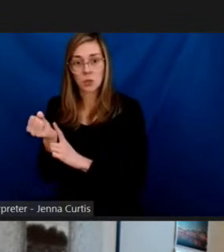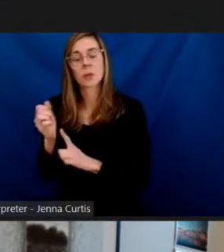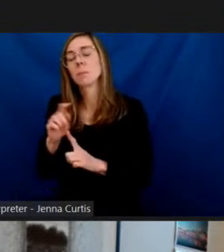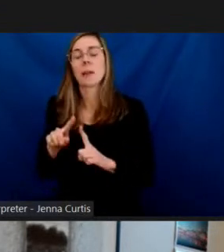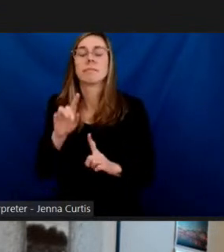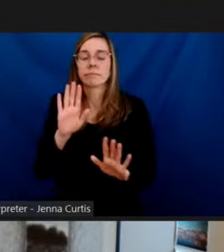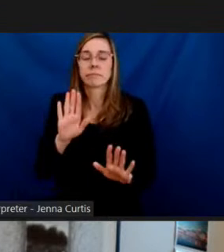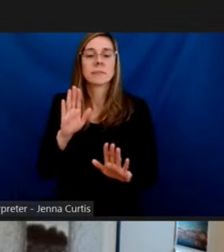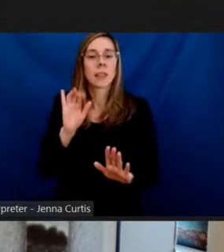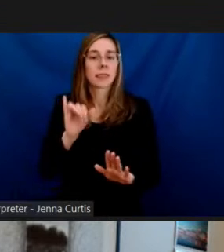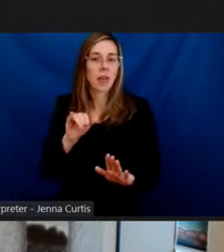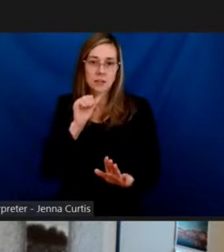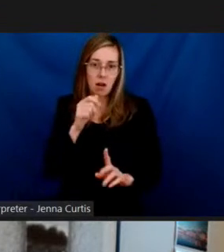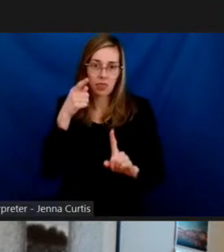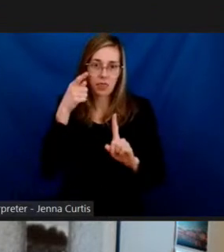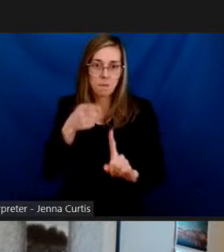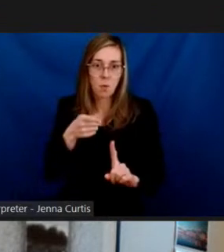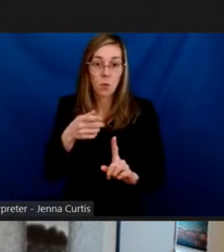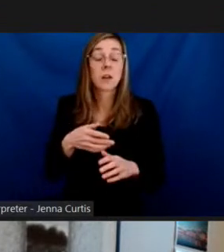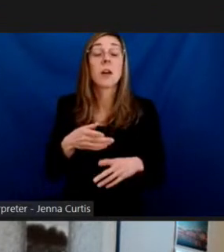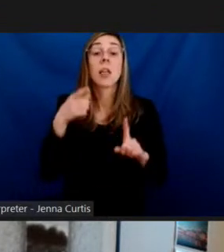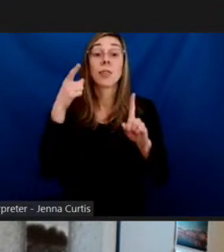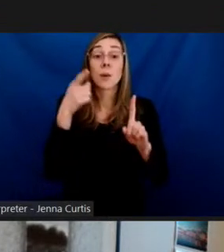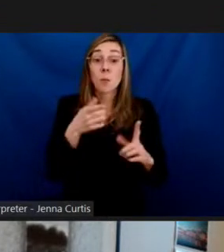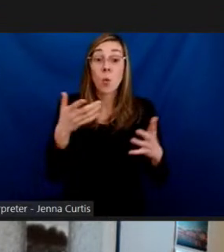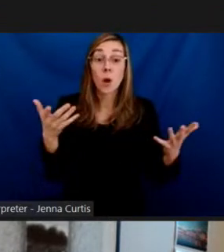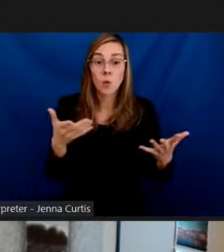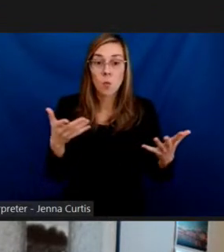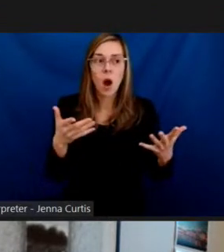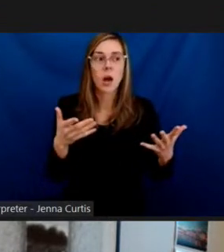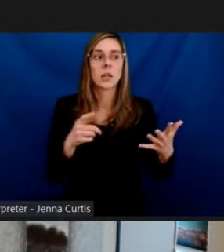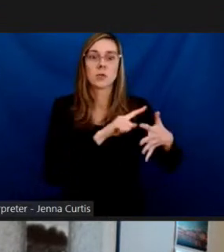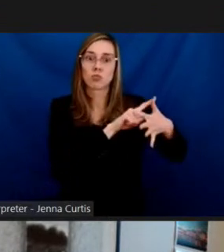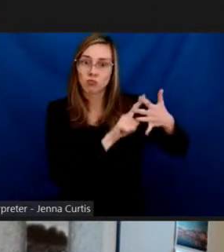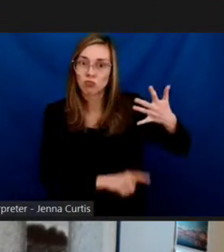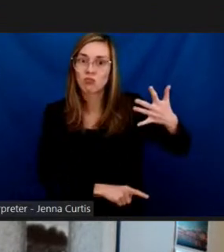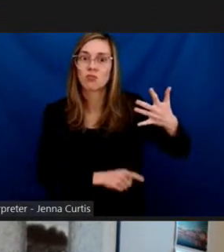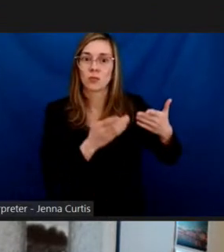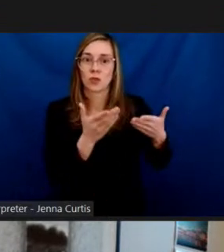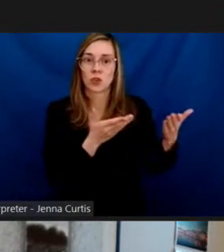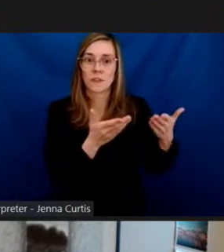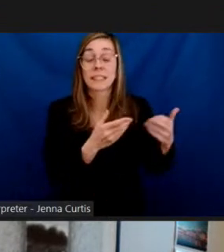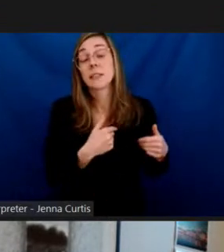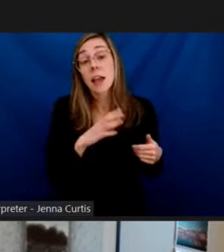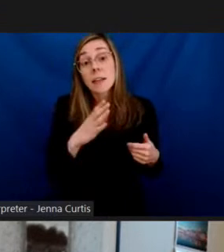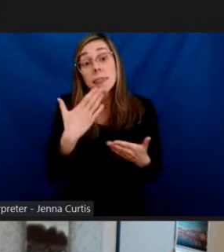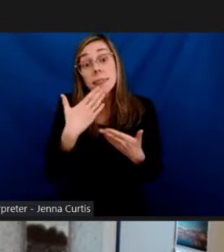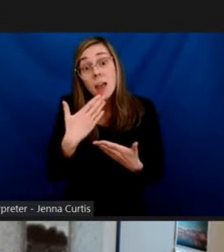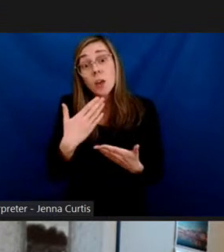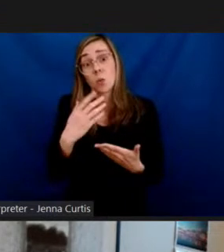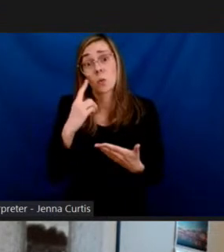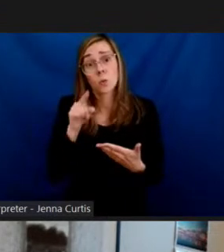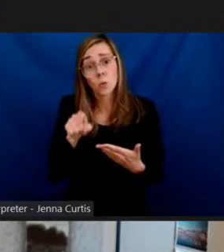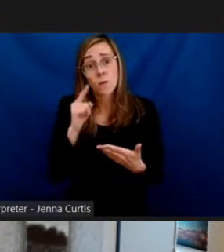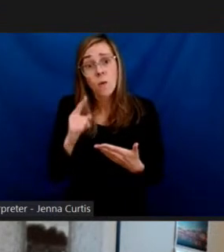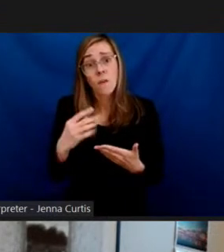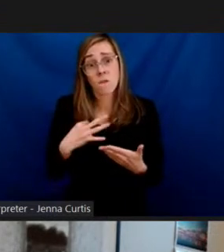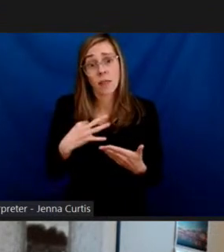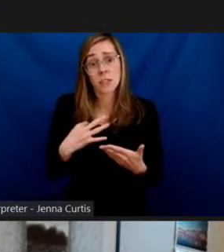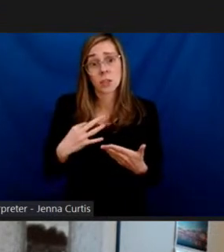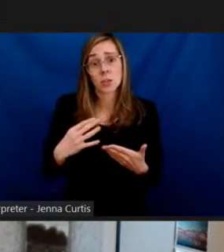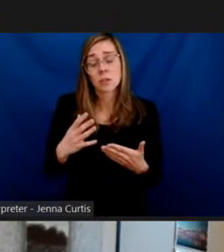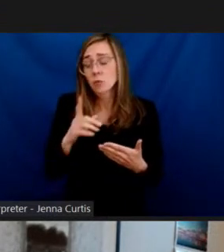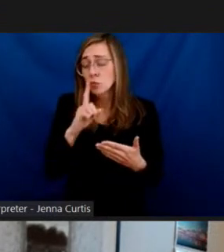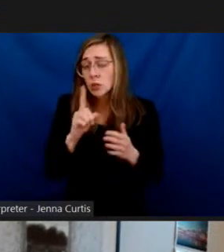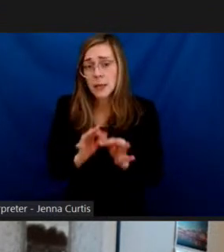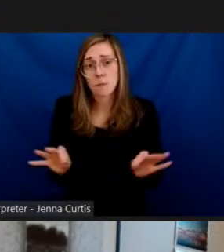The main point here is really the wraparound services that you mentioned, and I want to thank you, by the way, for your volunteer efforts. It's critically important. As you know,